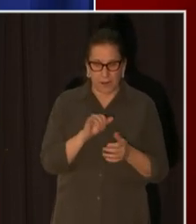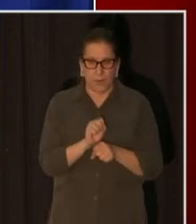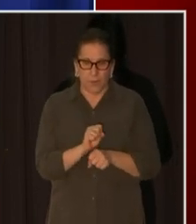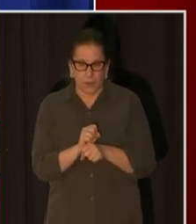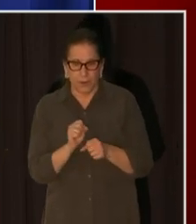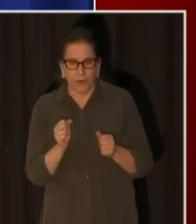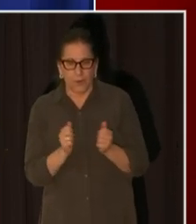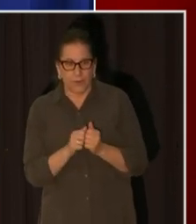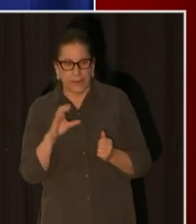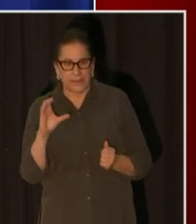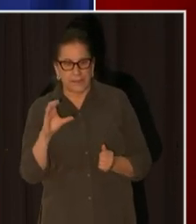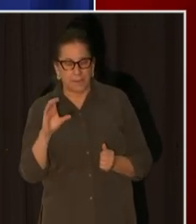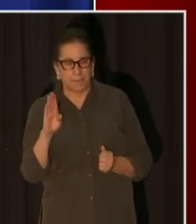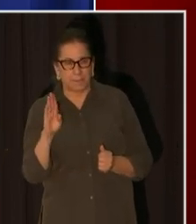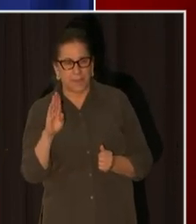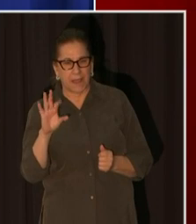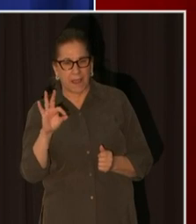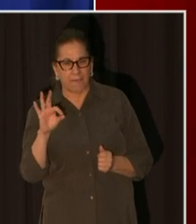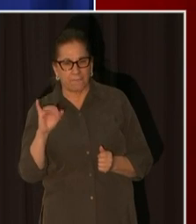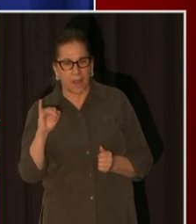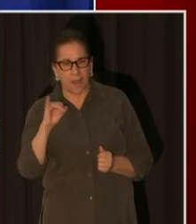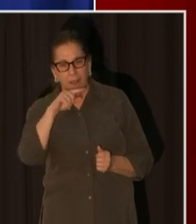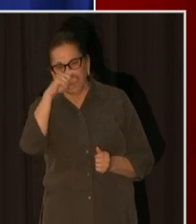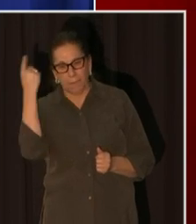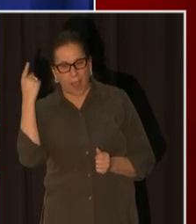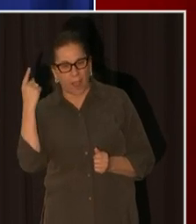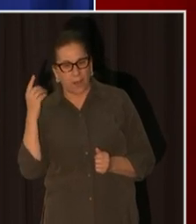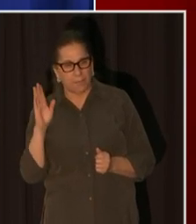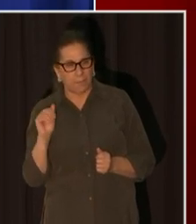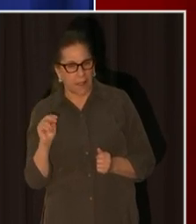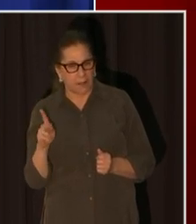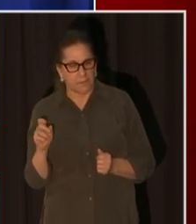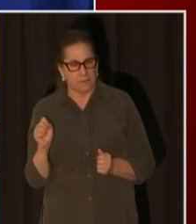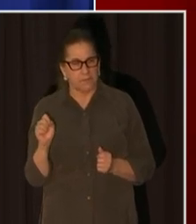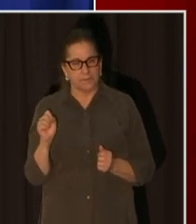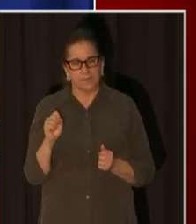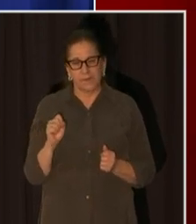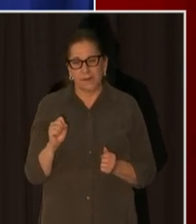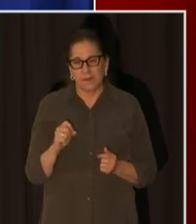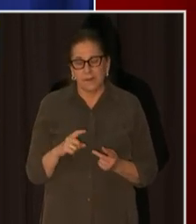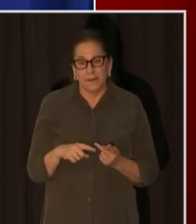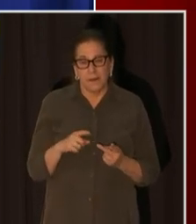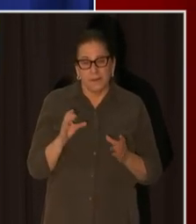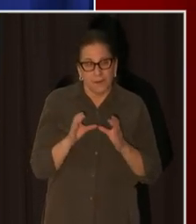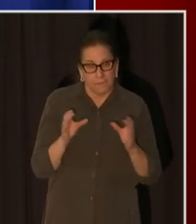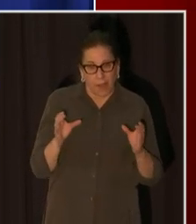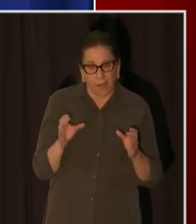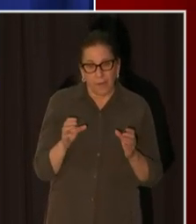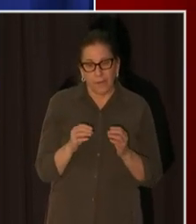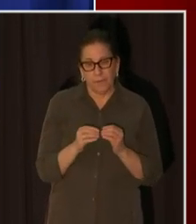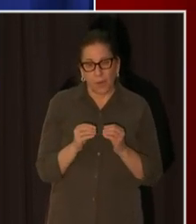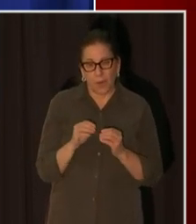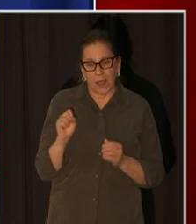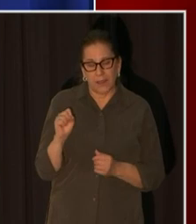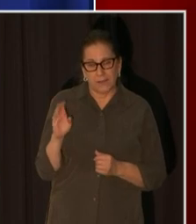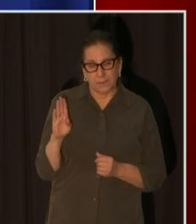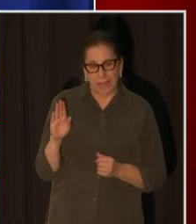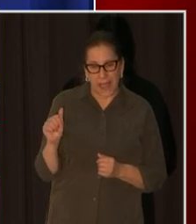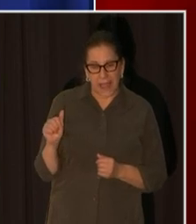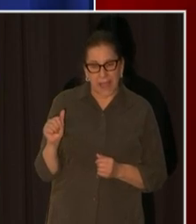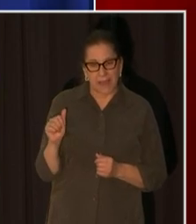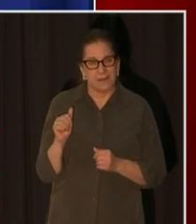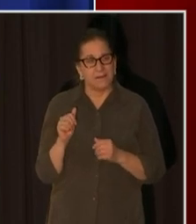and we want to stay connected. So with that, I want to just remind everyone, if you have a question for any of the panelists that you heard from, press 0 now, and